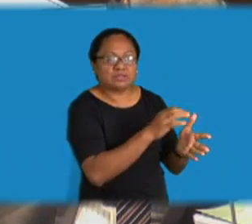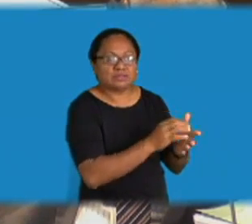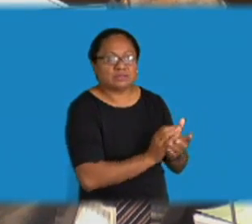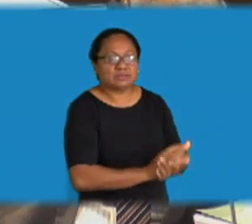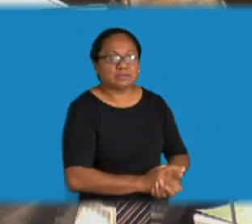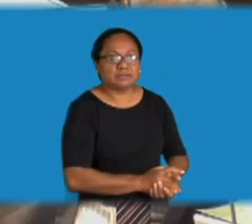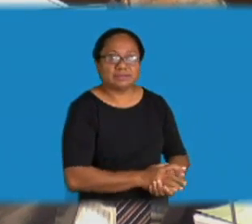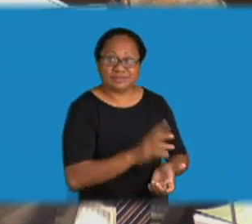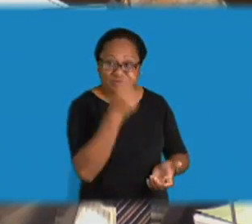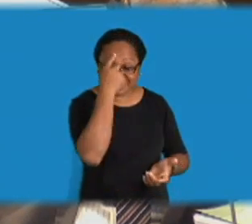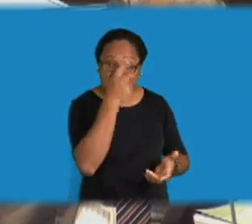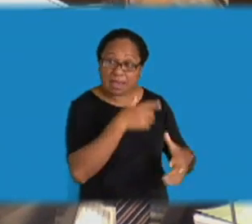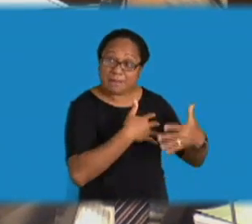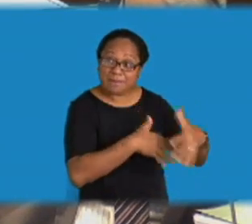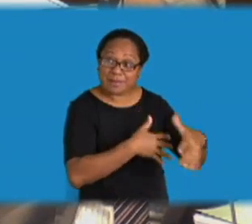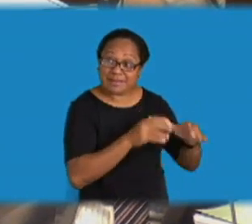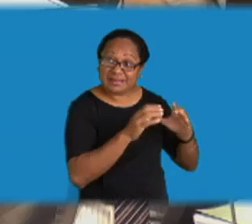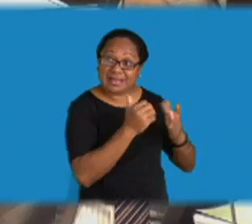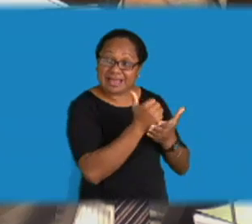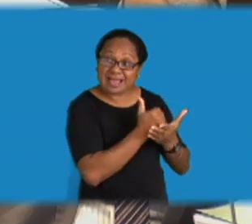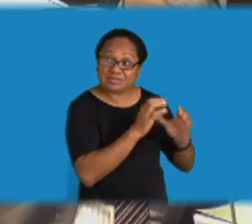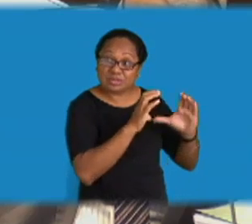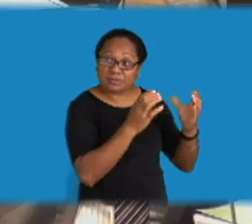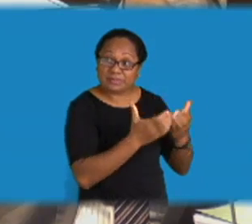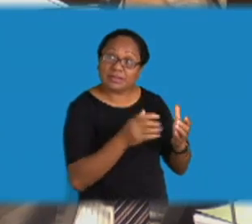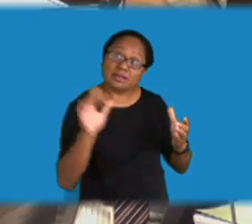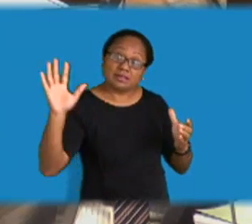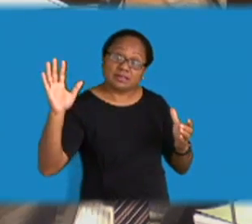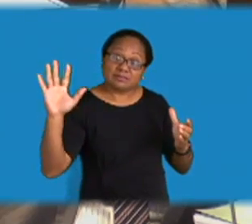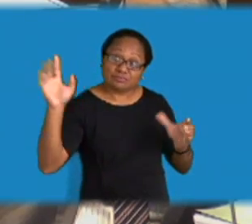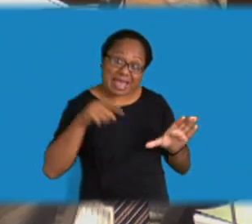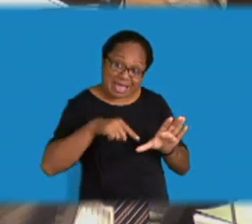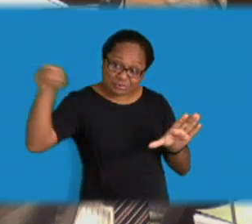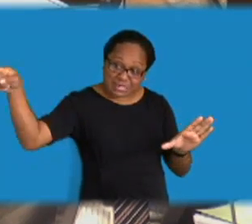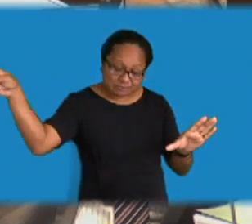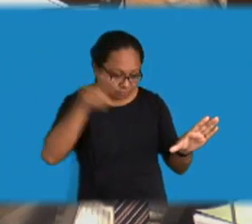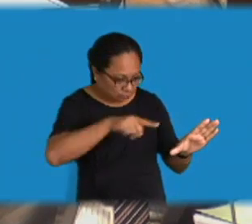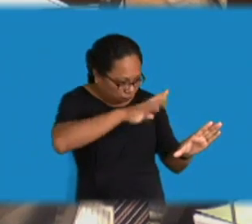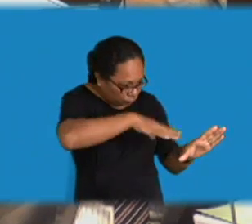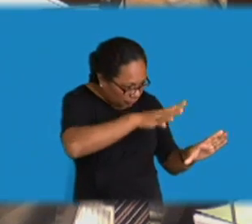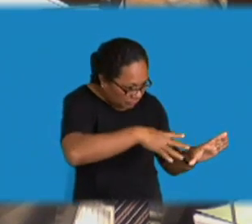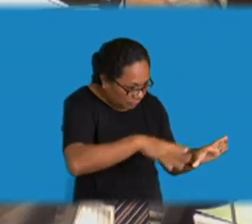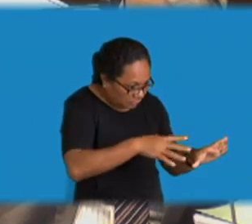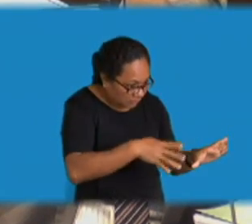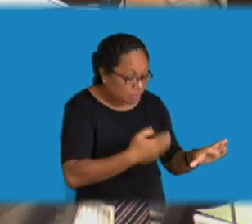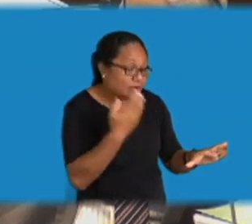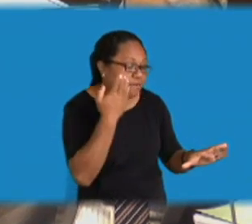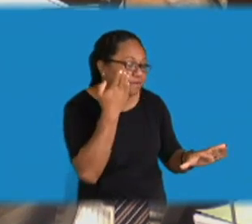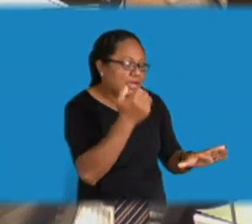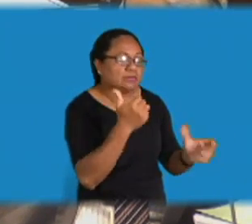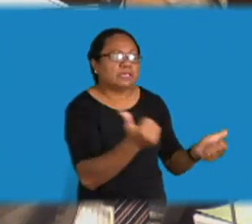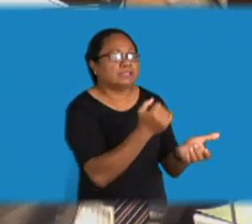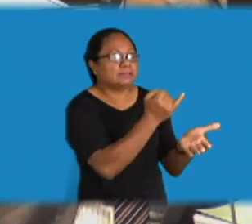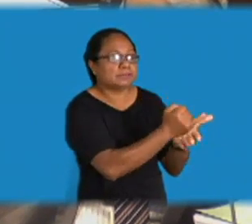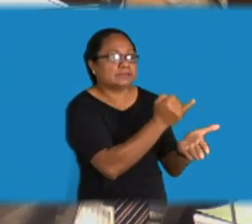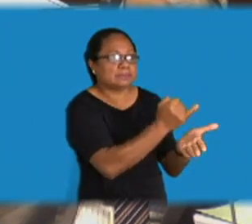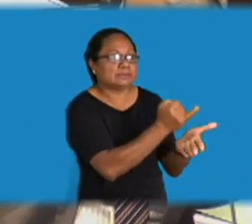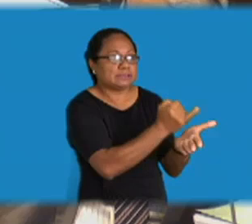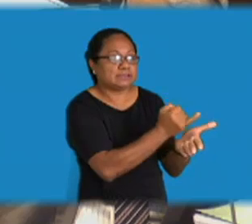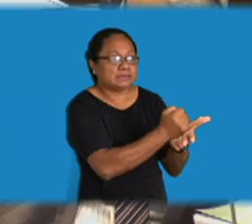report carried out by an independent group of civil servants that pointed out all these anomalies in the manner in which the Public Accounts Committee